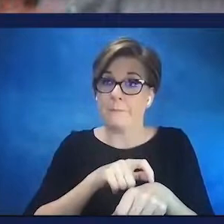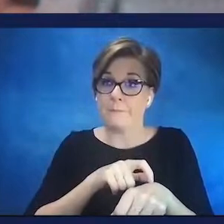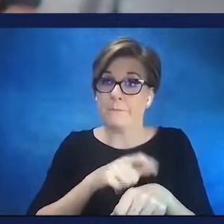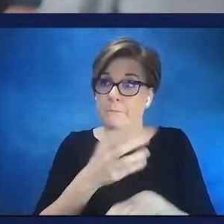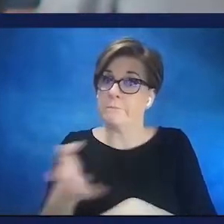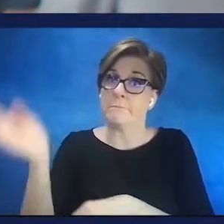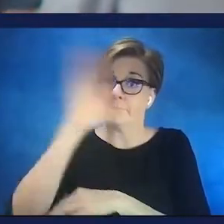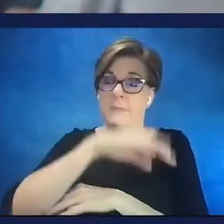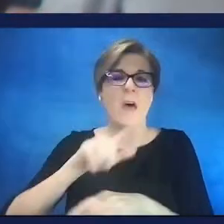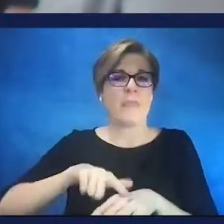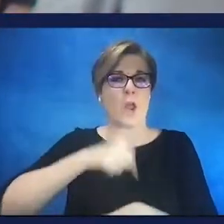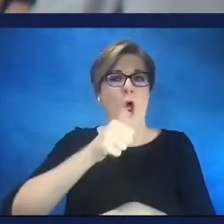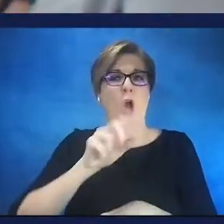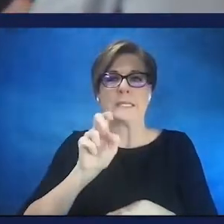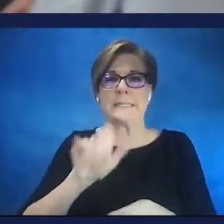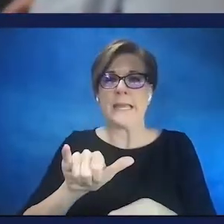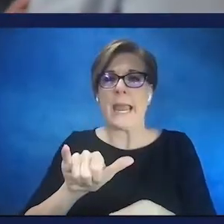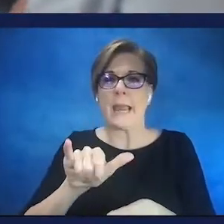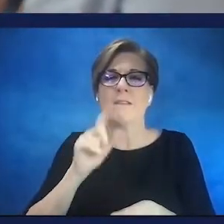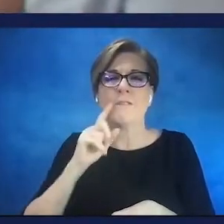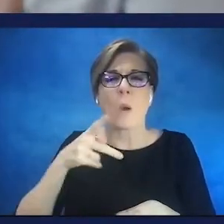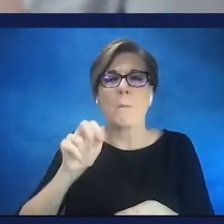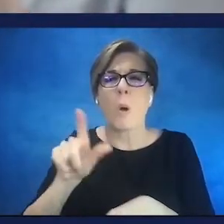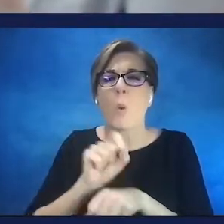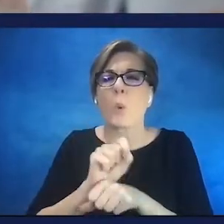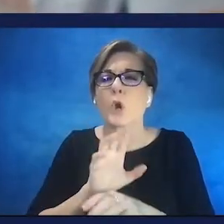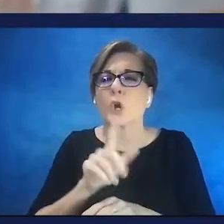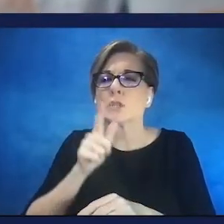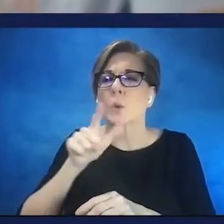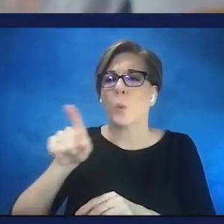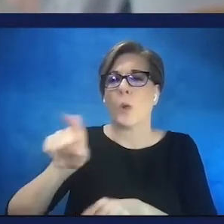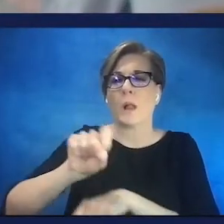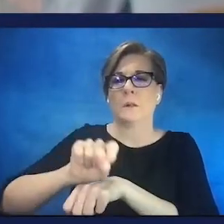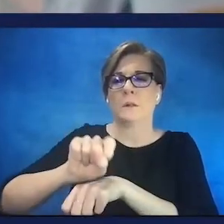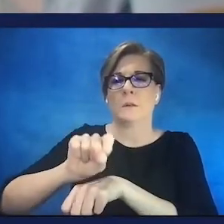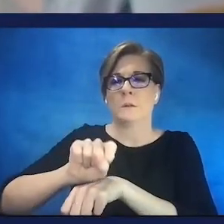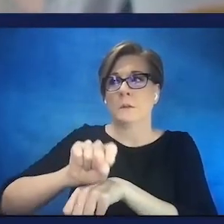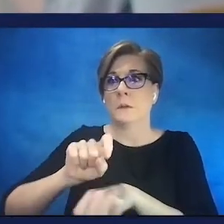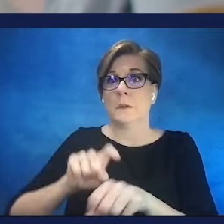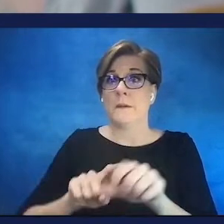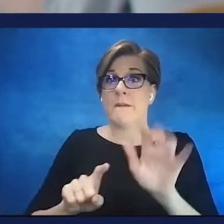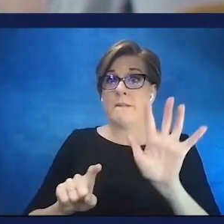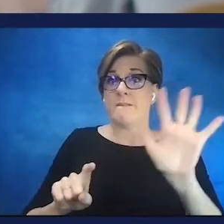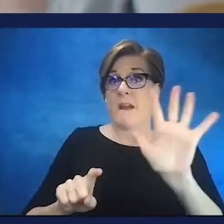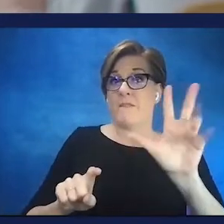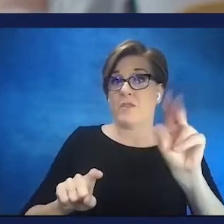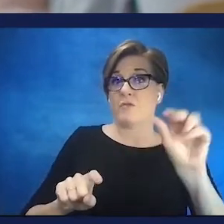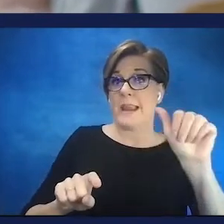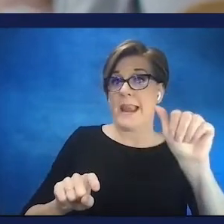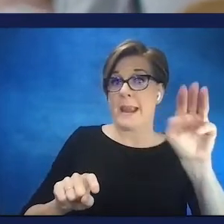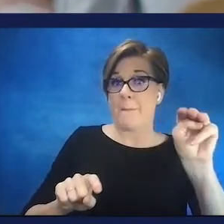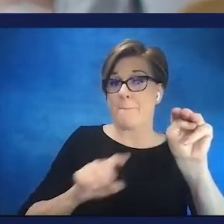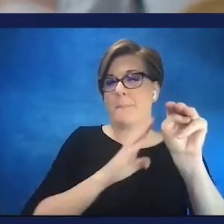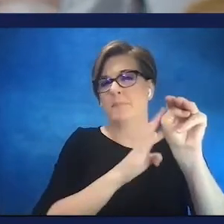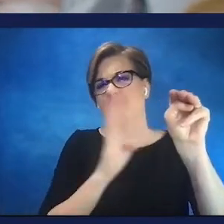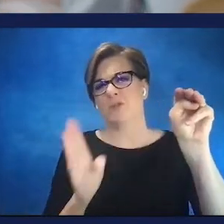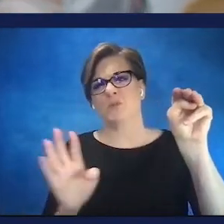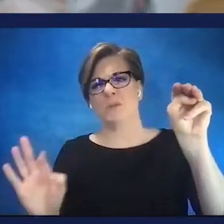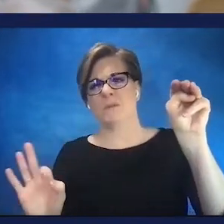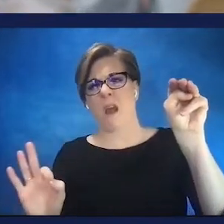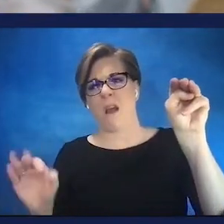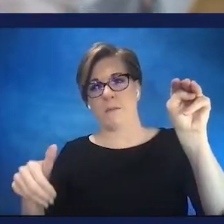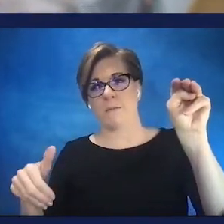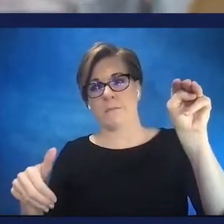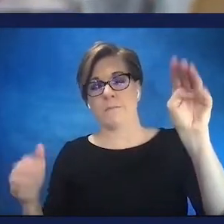hours. And the longest day is definitely for our poll workers who are going to be at the polling locations from 5:30 and ranging to